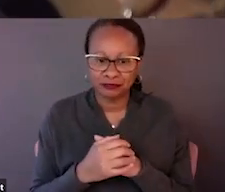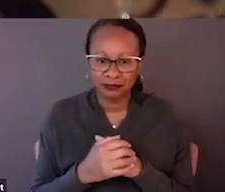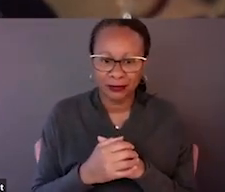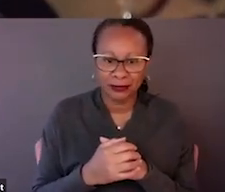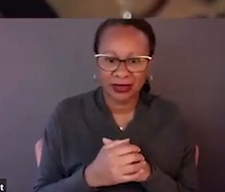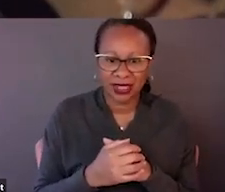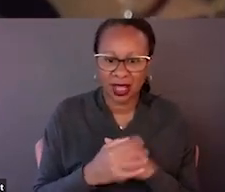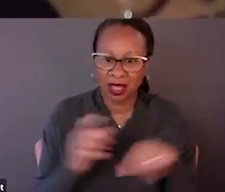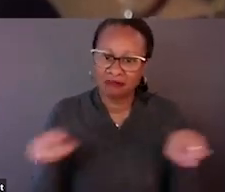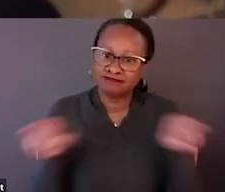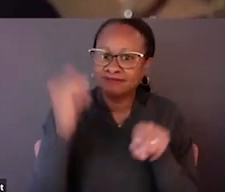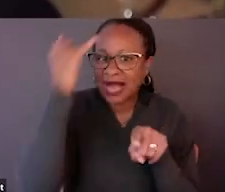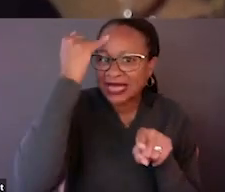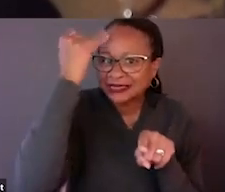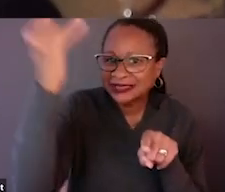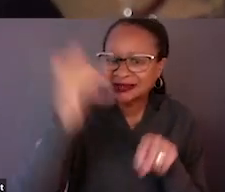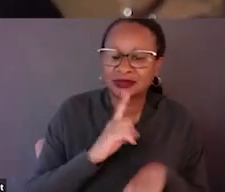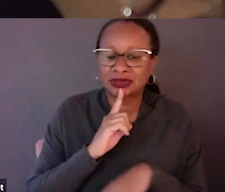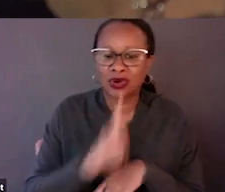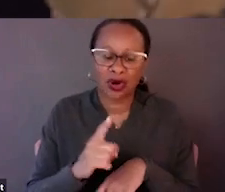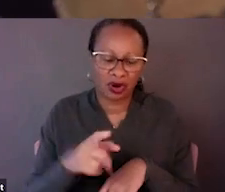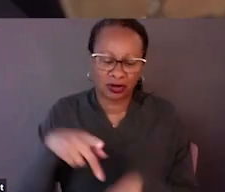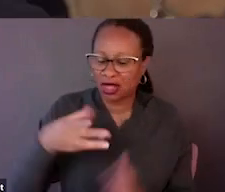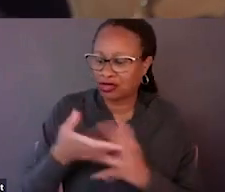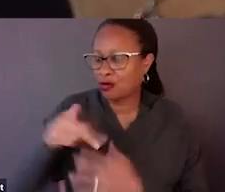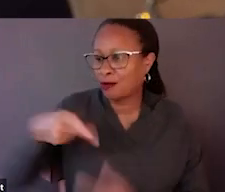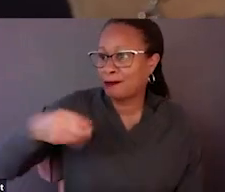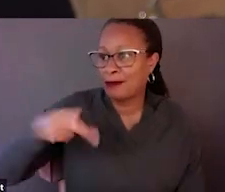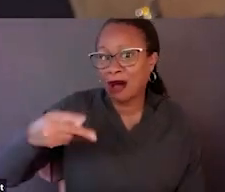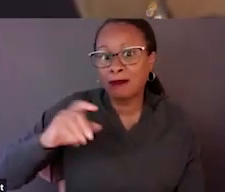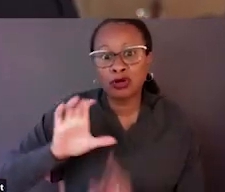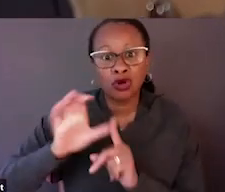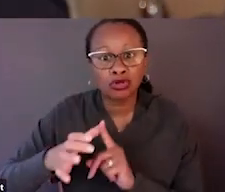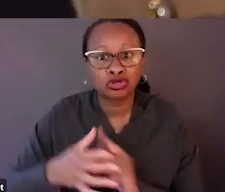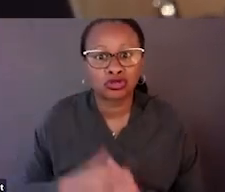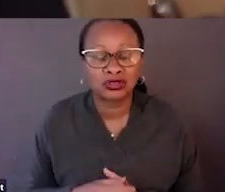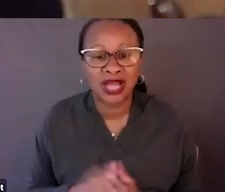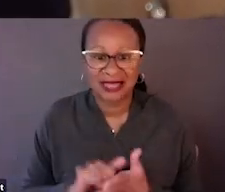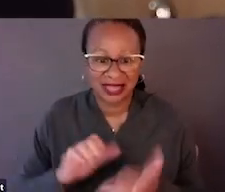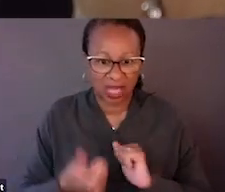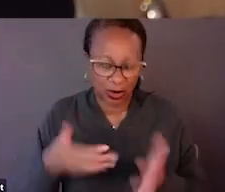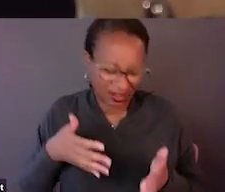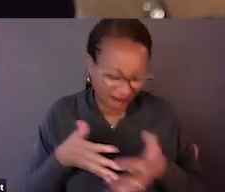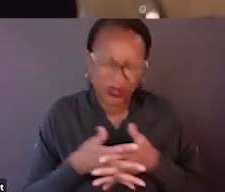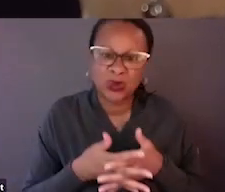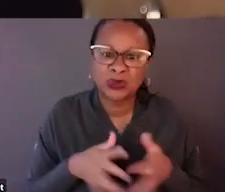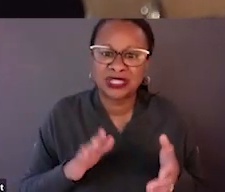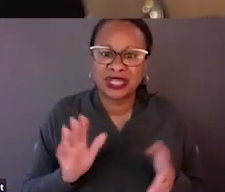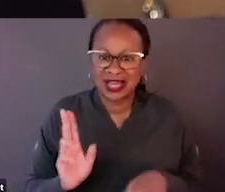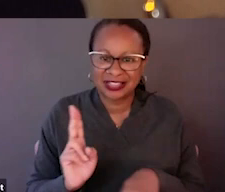these ideas are, you know, it's through pop culture. It's through that that's how we infuse these racial